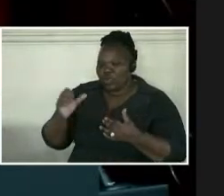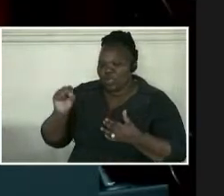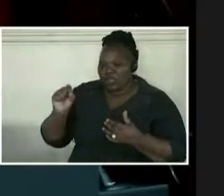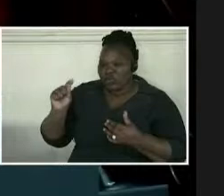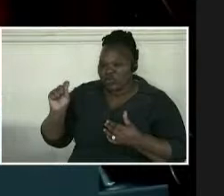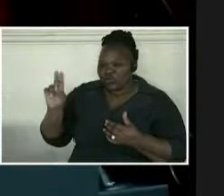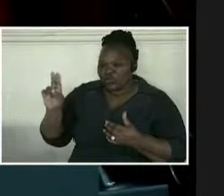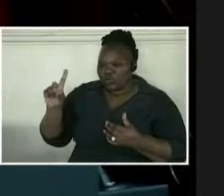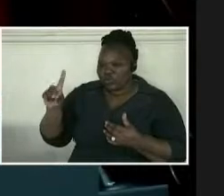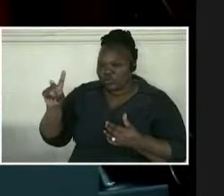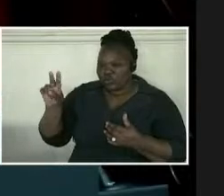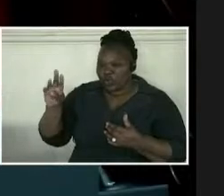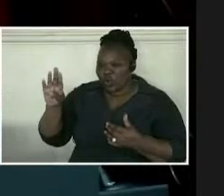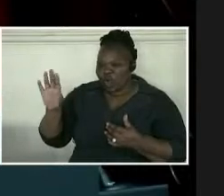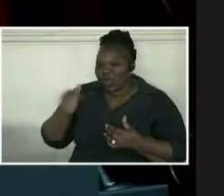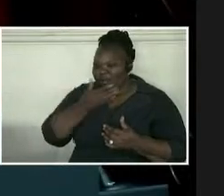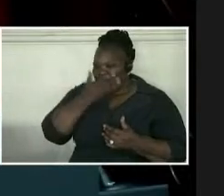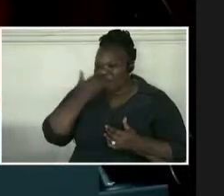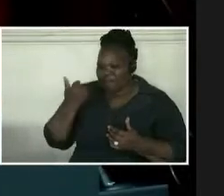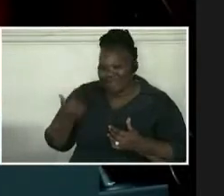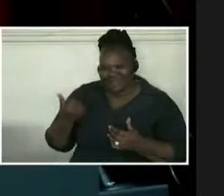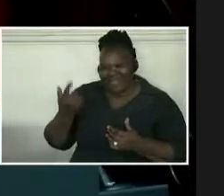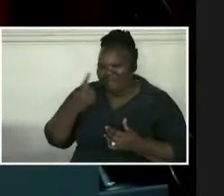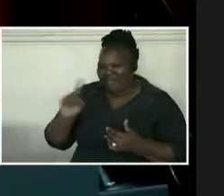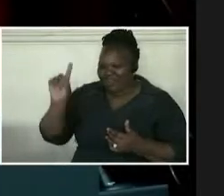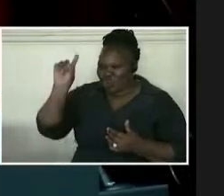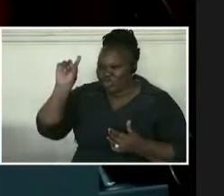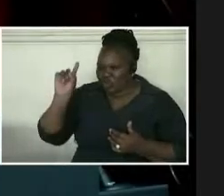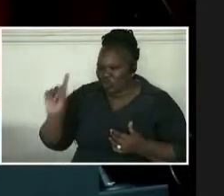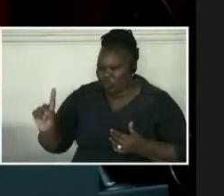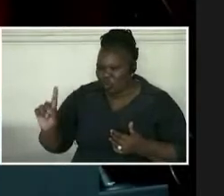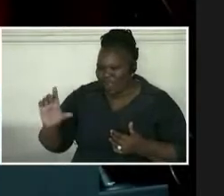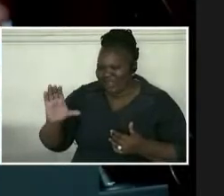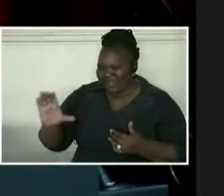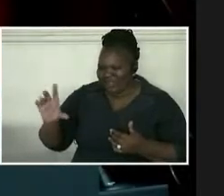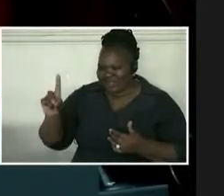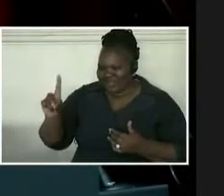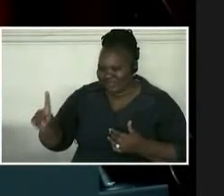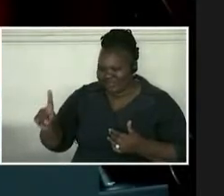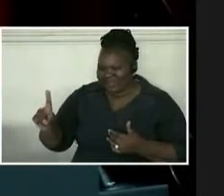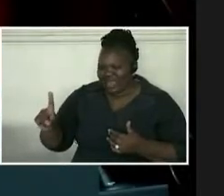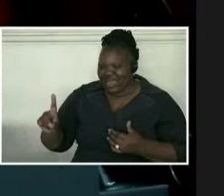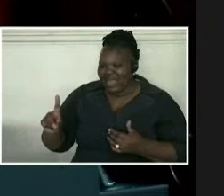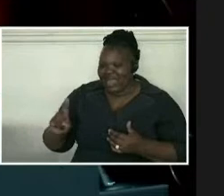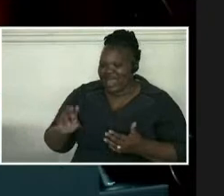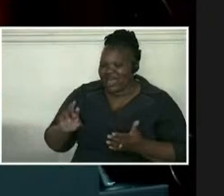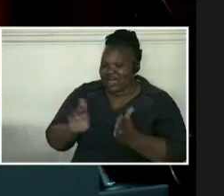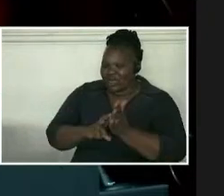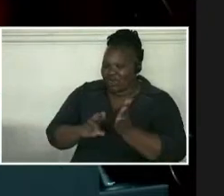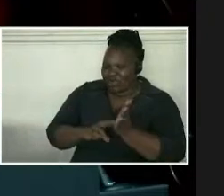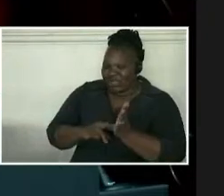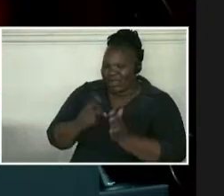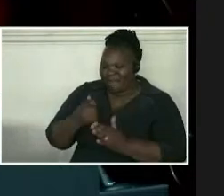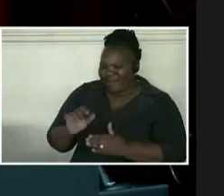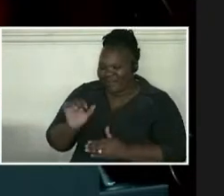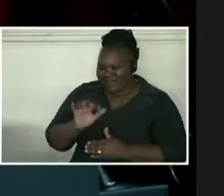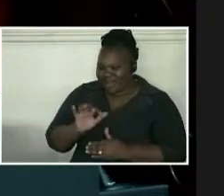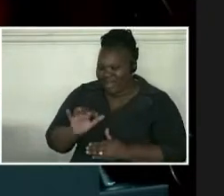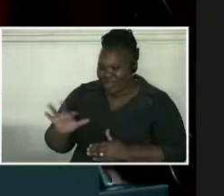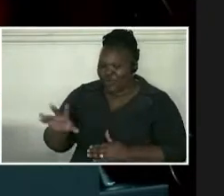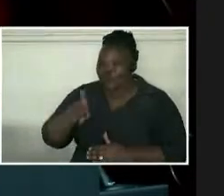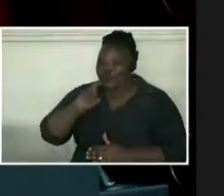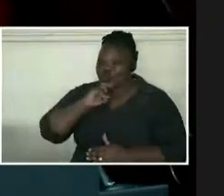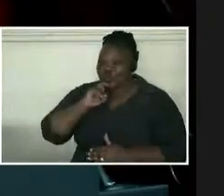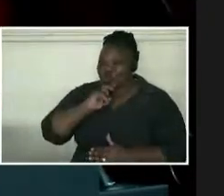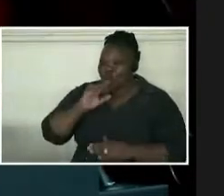the southern hemisphere unfortunately not a single cd was recorded yet millions were spent on who